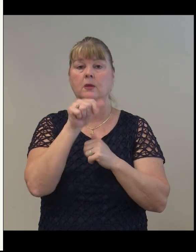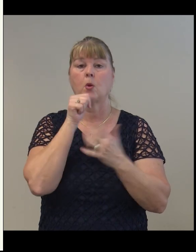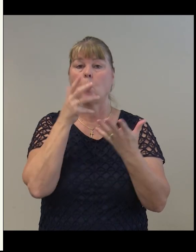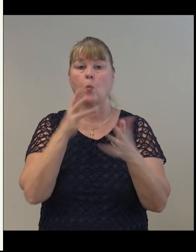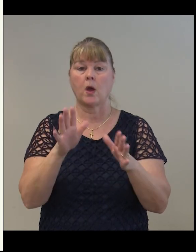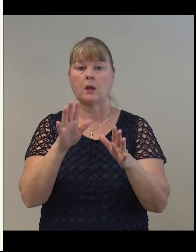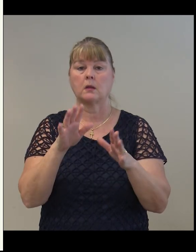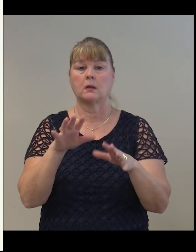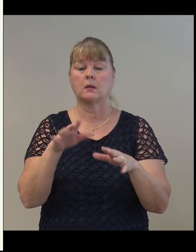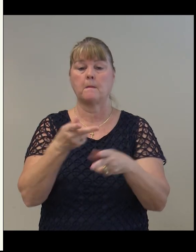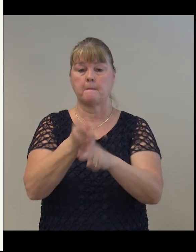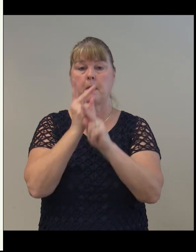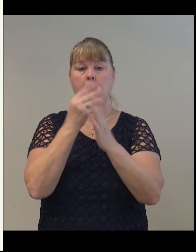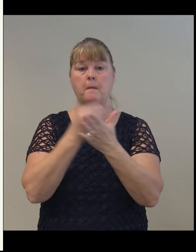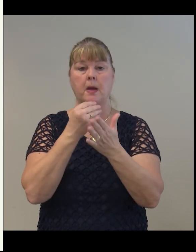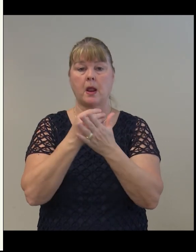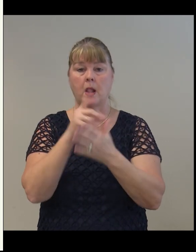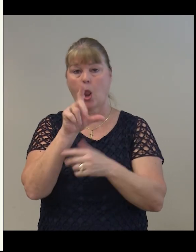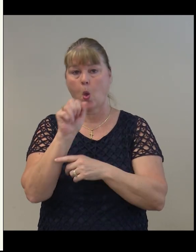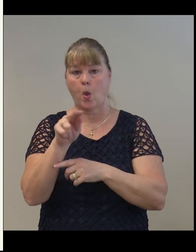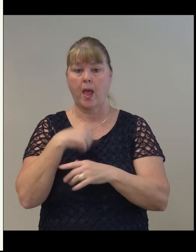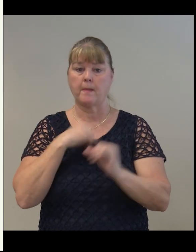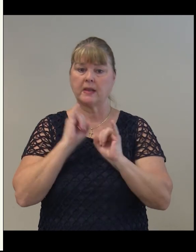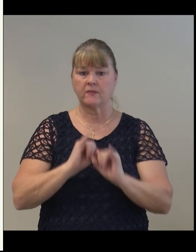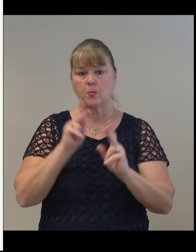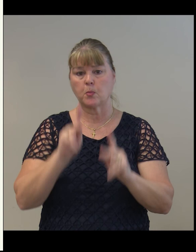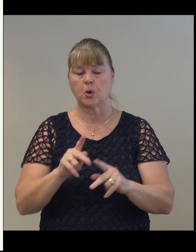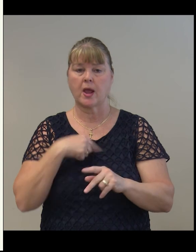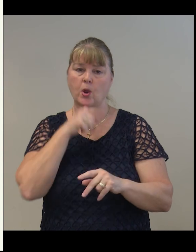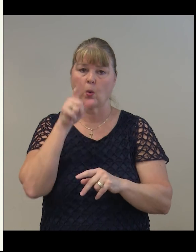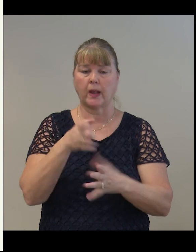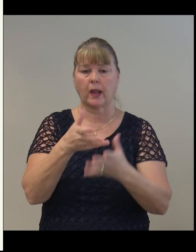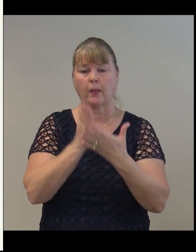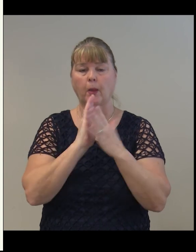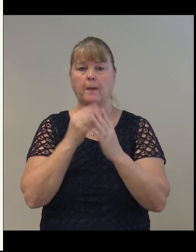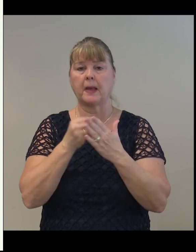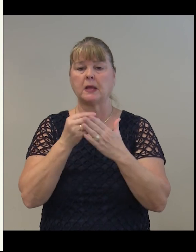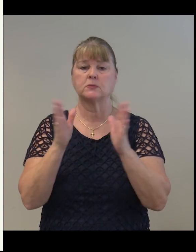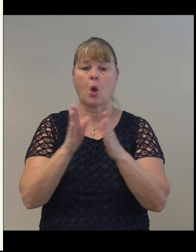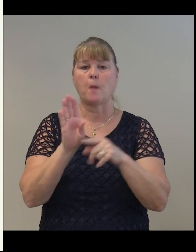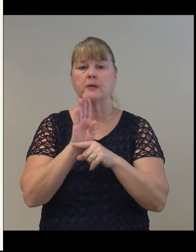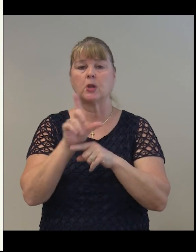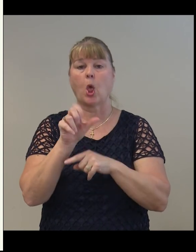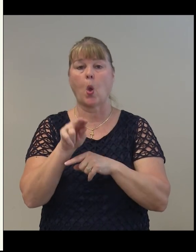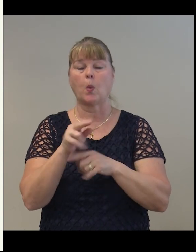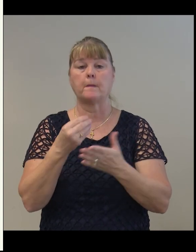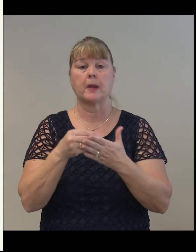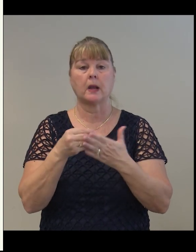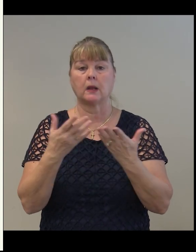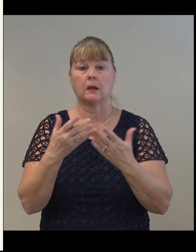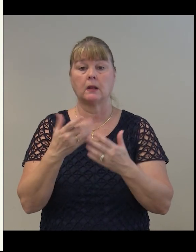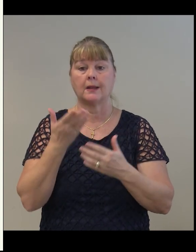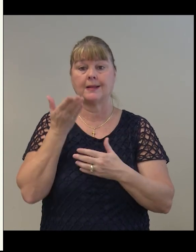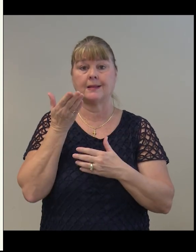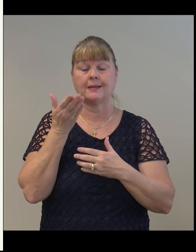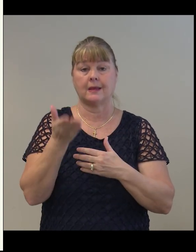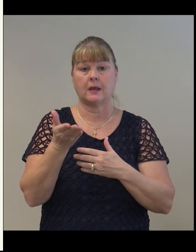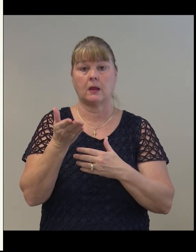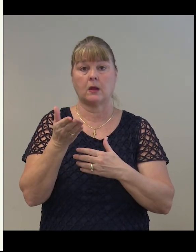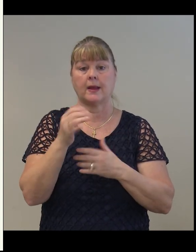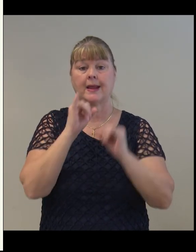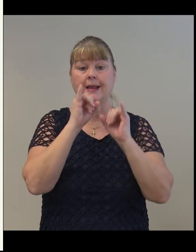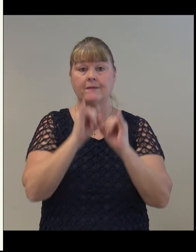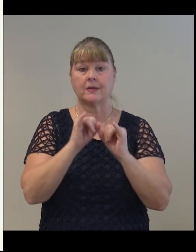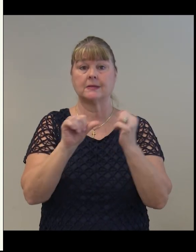and they don't want to take out a loan, or they think, I'm an individual and I don't need to take out a small business loan. If there is